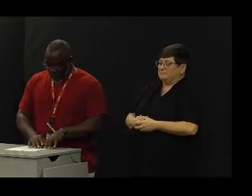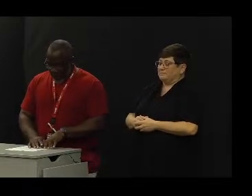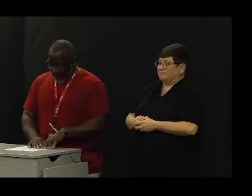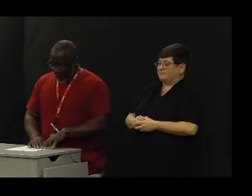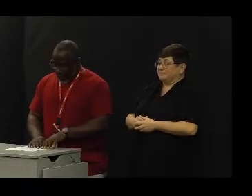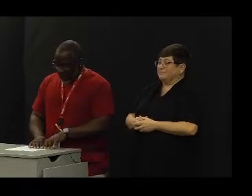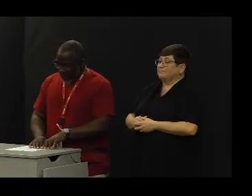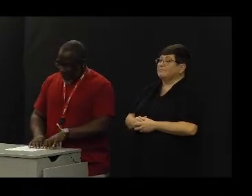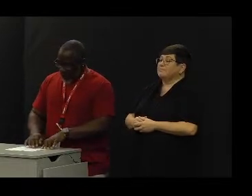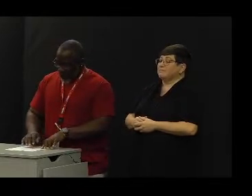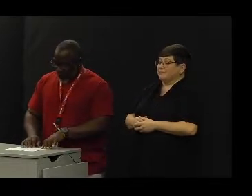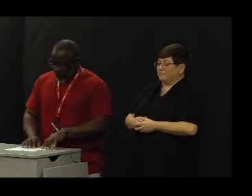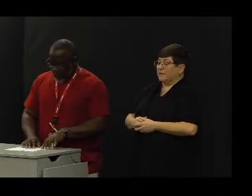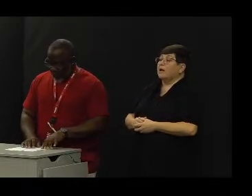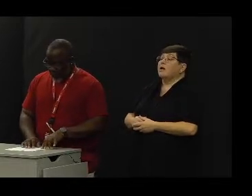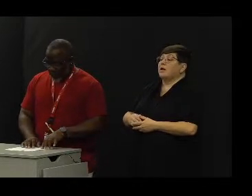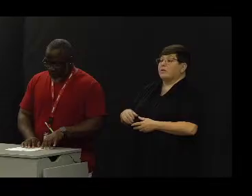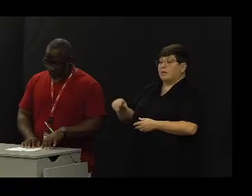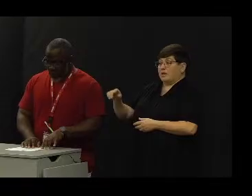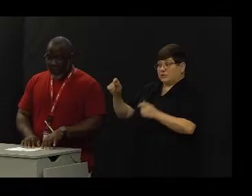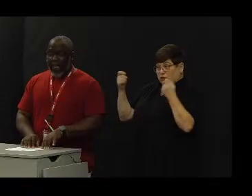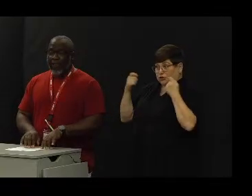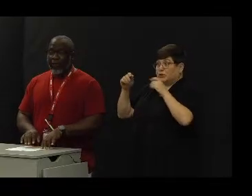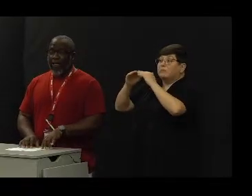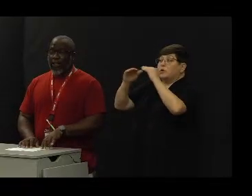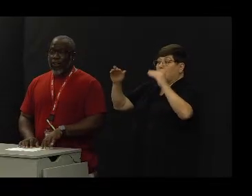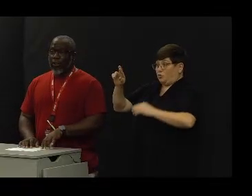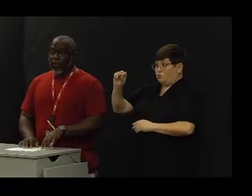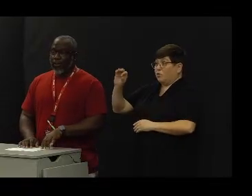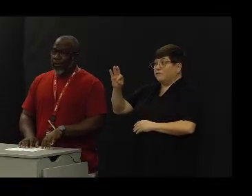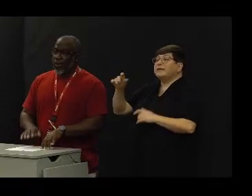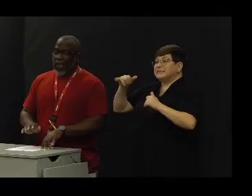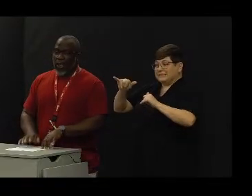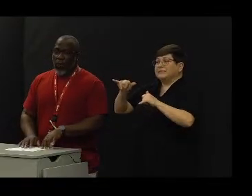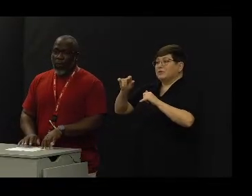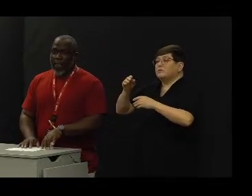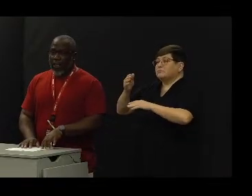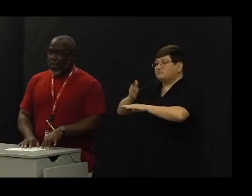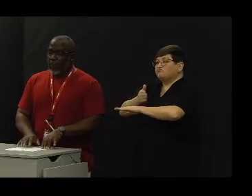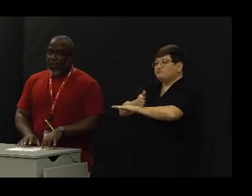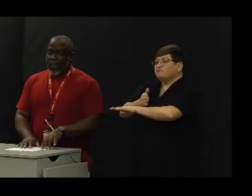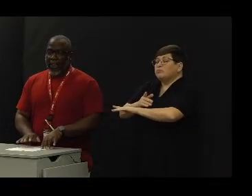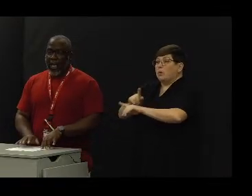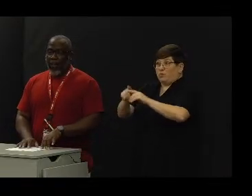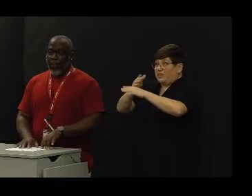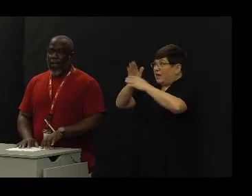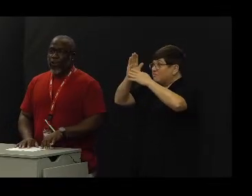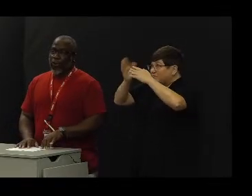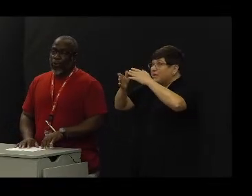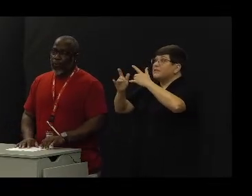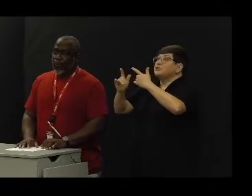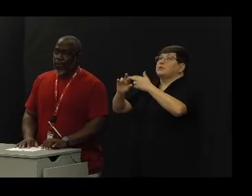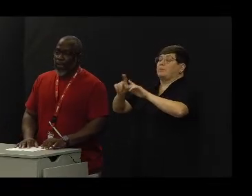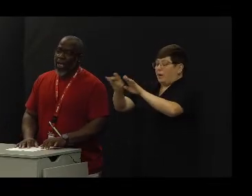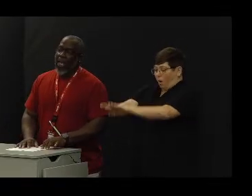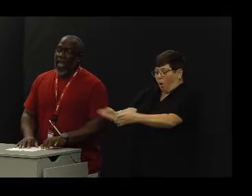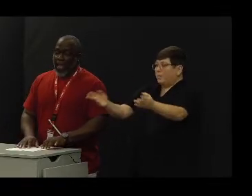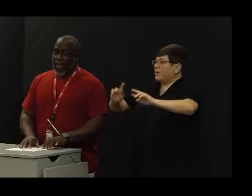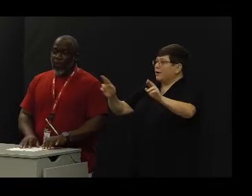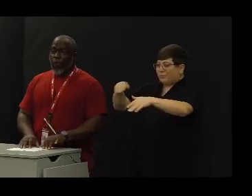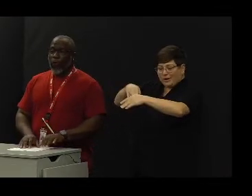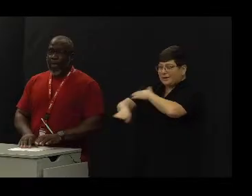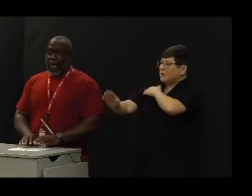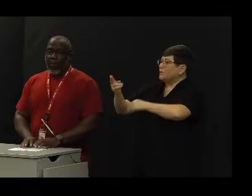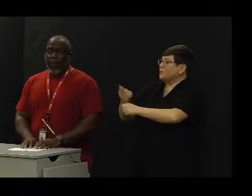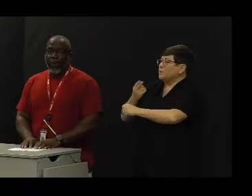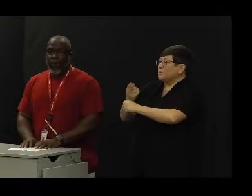We still finishing up on the roof. Once that's finished, it will be completely operational. And